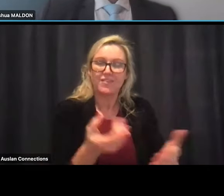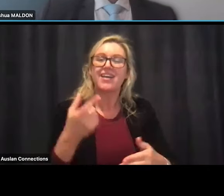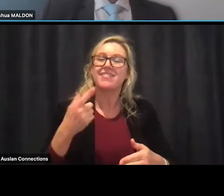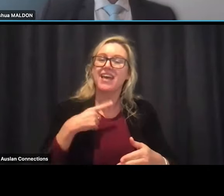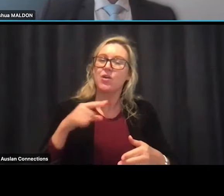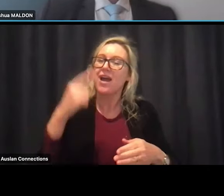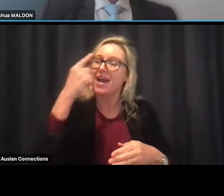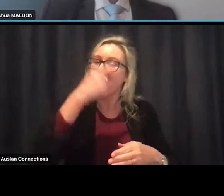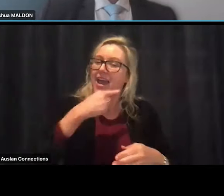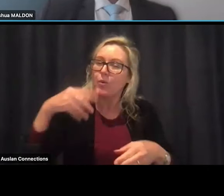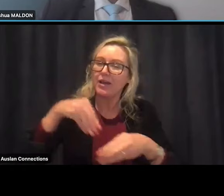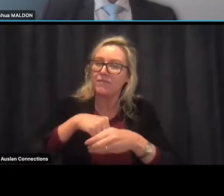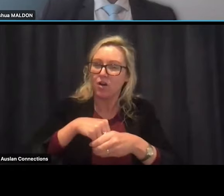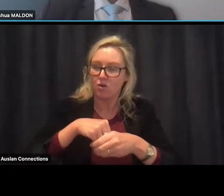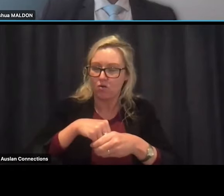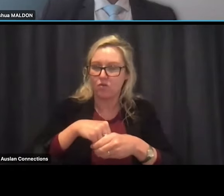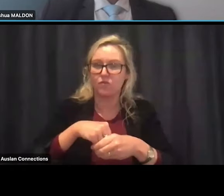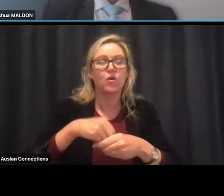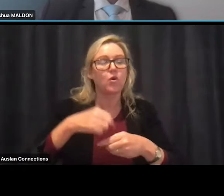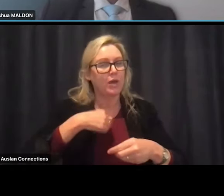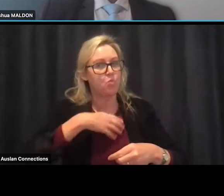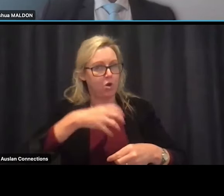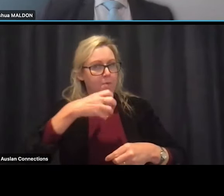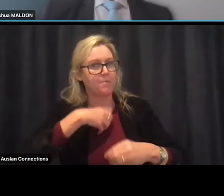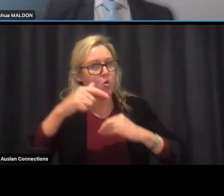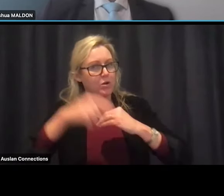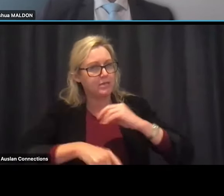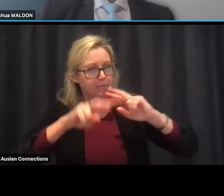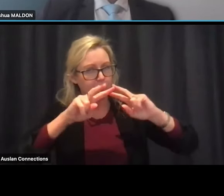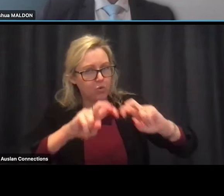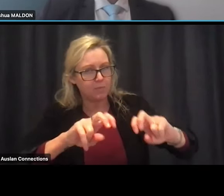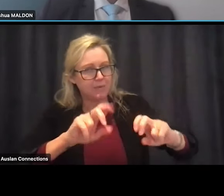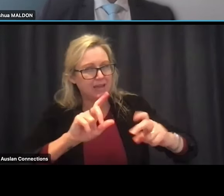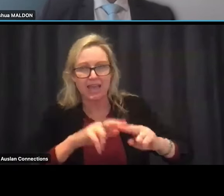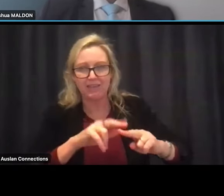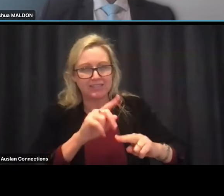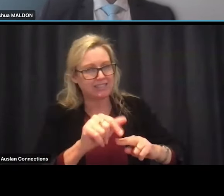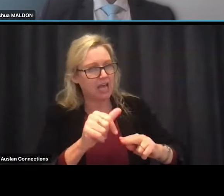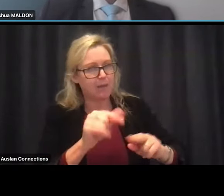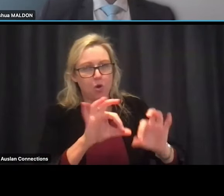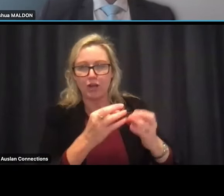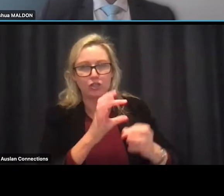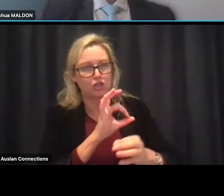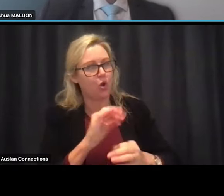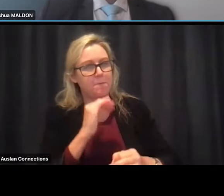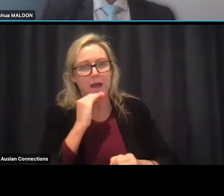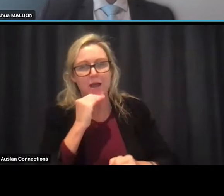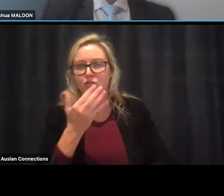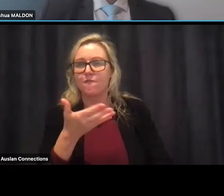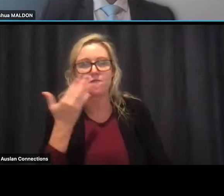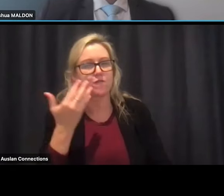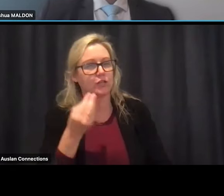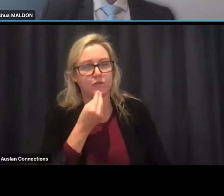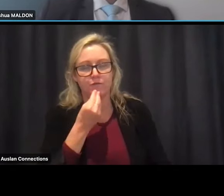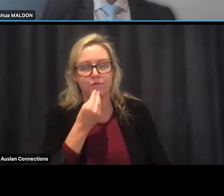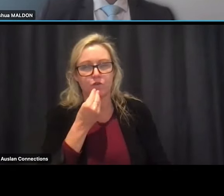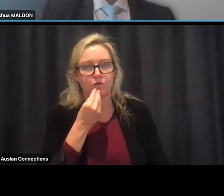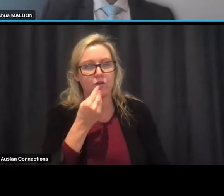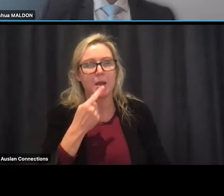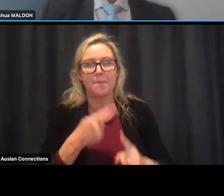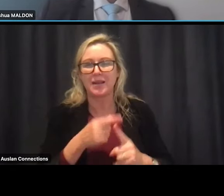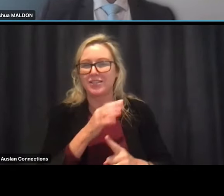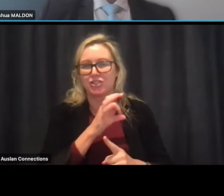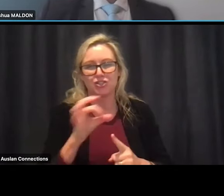play. Greater scrutiny will be applied to services using minimal fresh ingredients and using food preparation methods other than